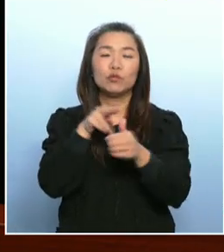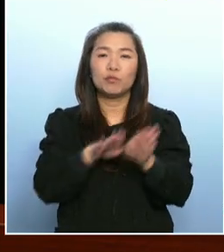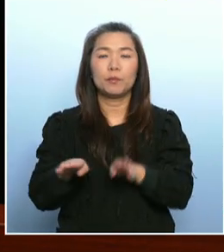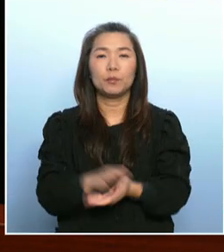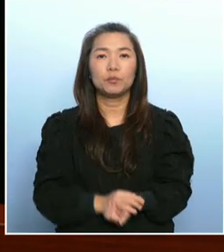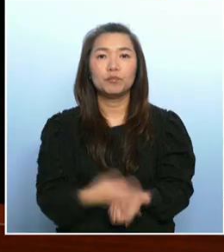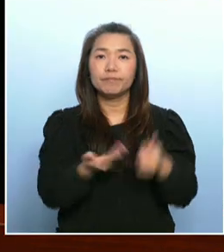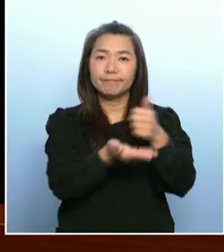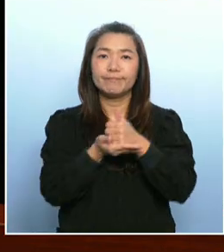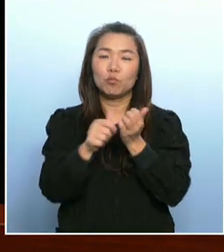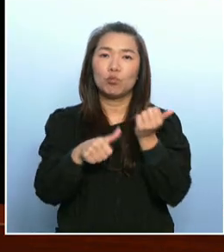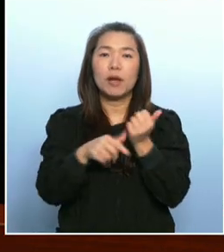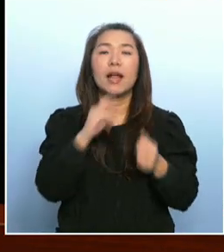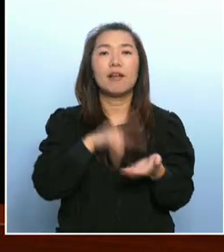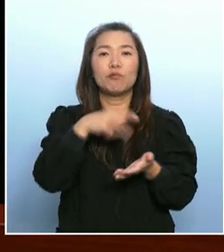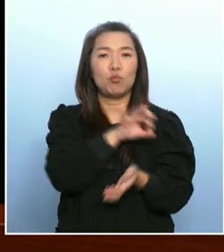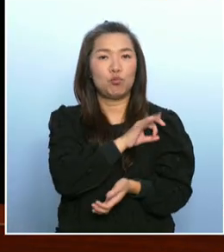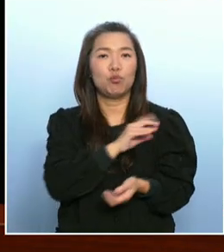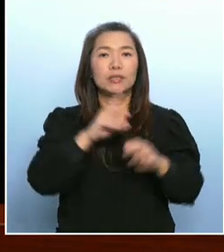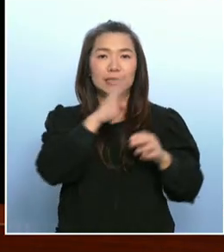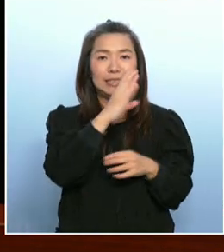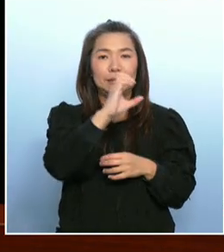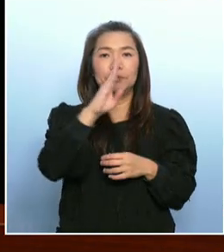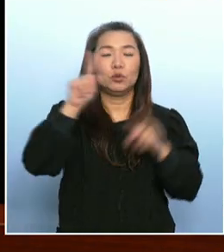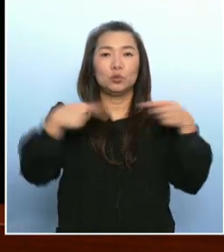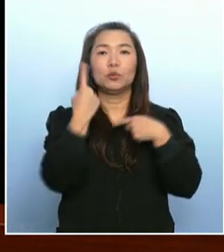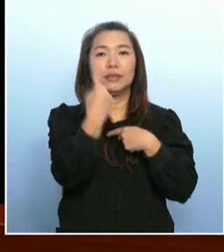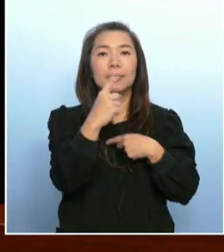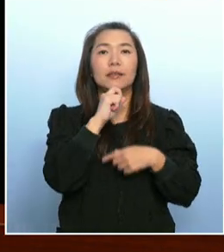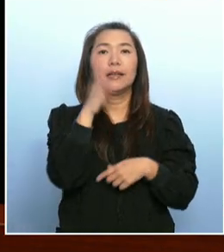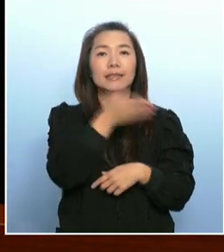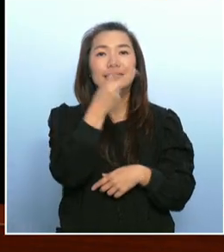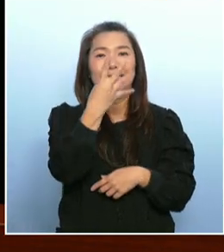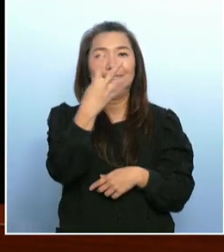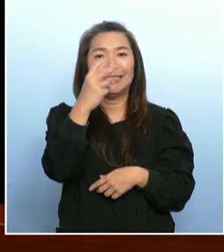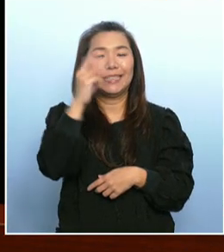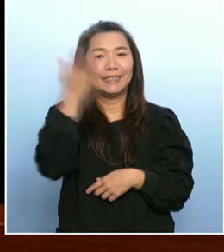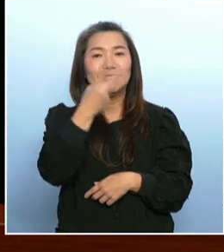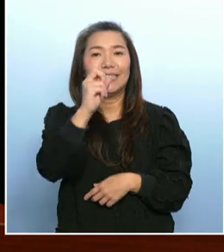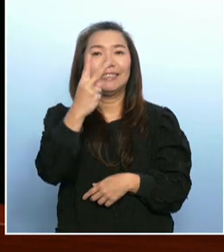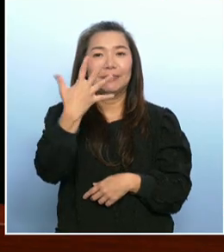disabilities. Would members please refer to LC paper number CB bracket